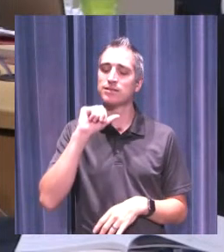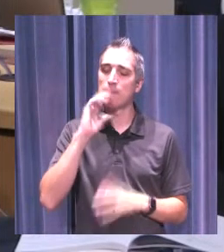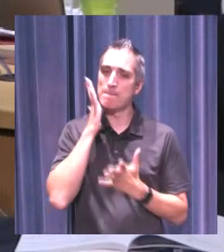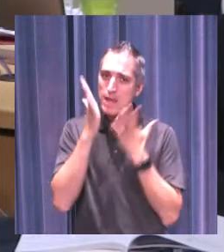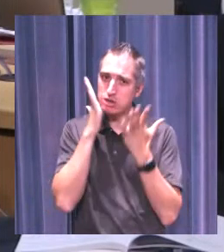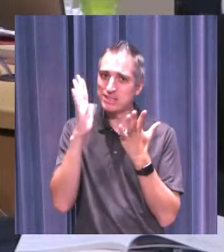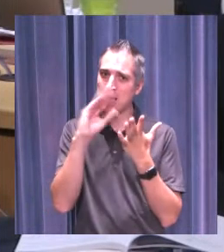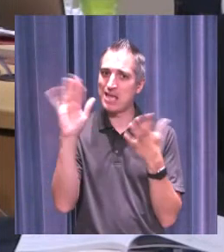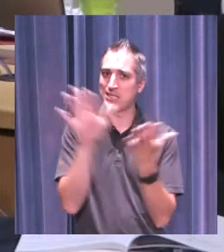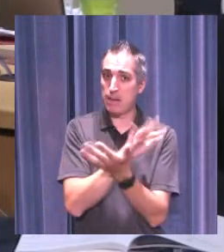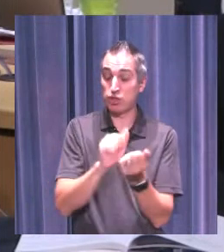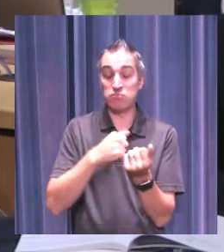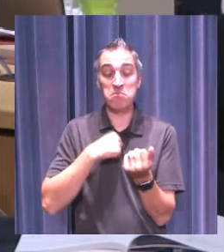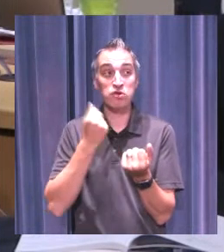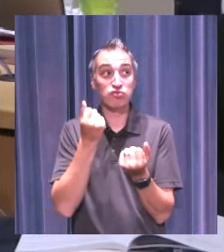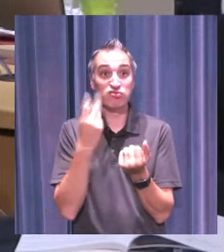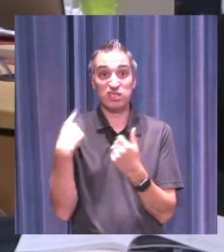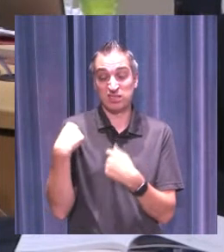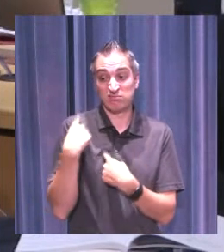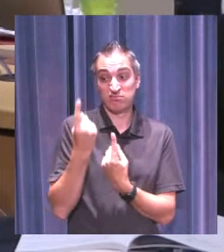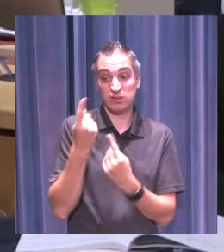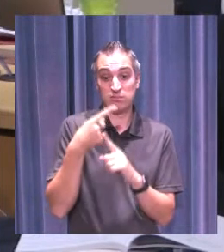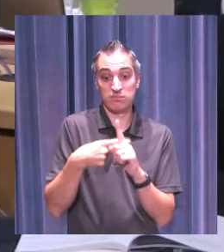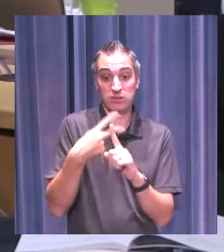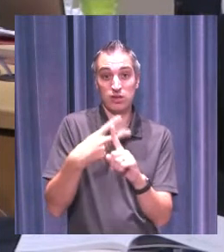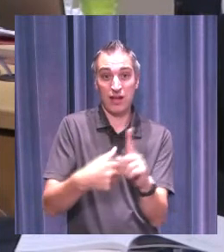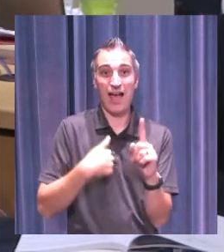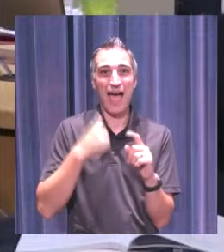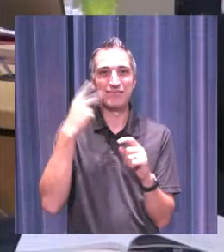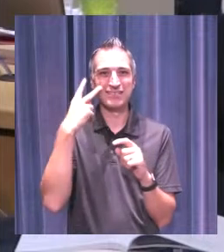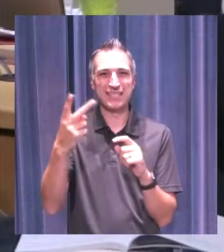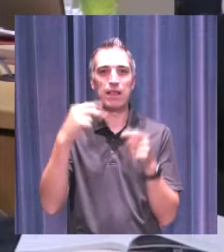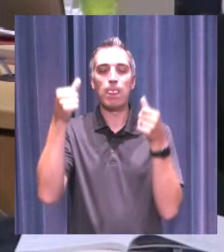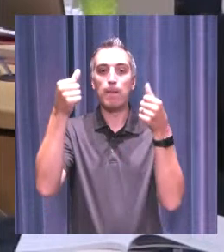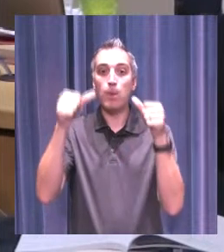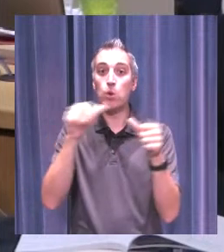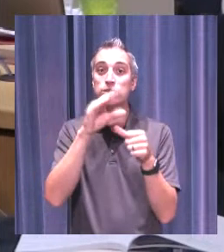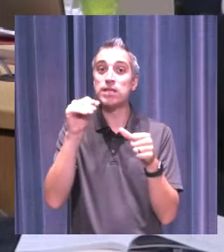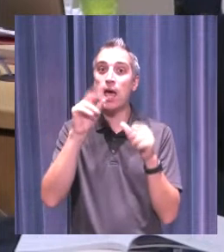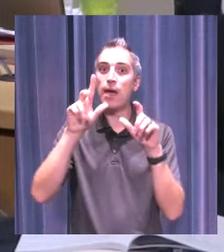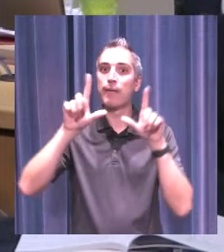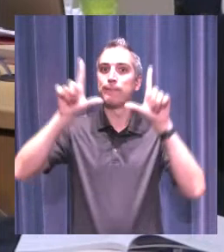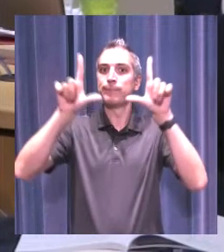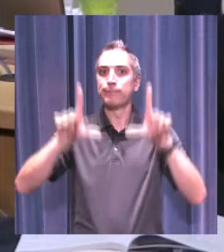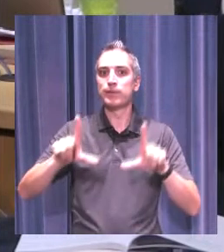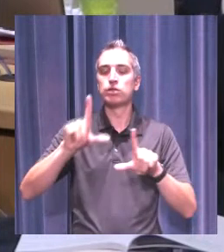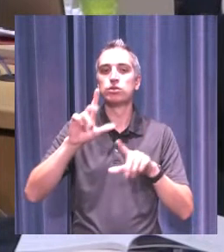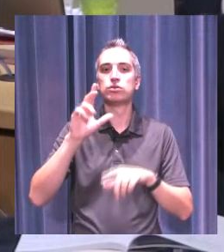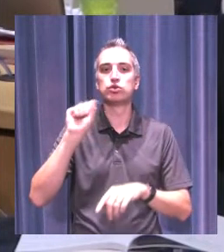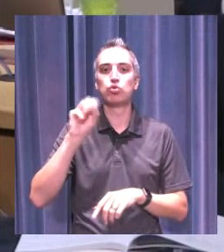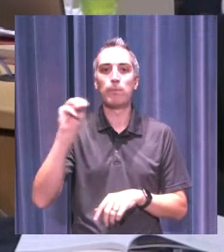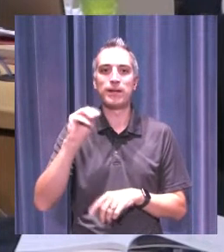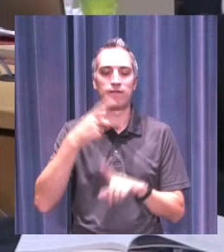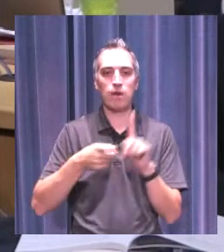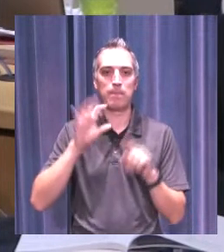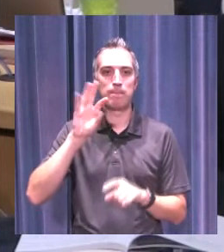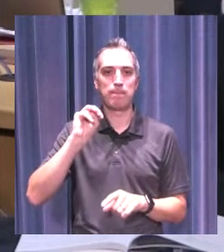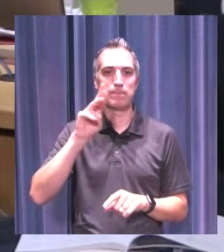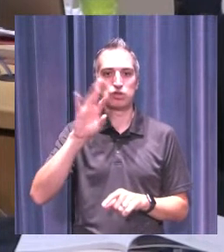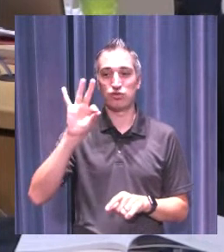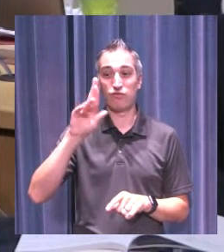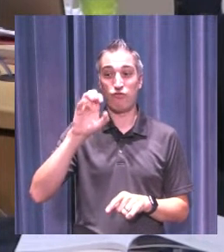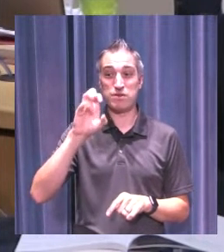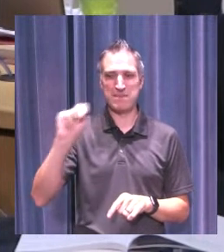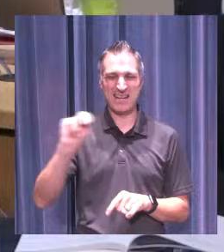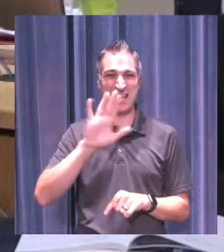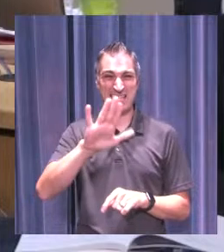recent months, it's been brought to my attention the posts and pages of Trustee Freeman's social media. His most recent post was not just shocking,